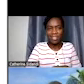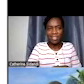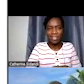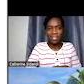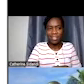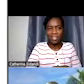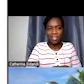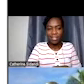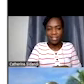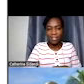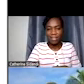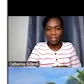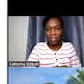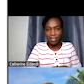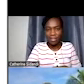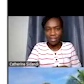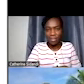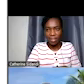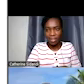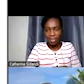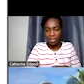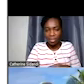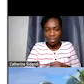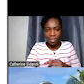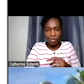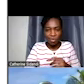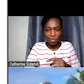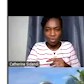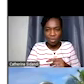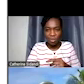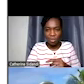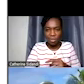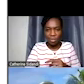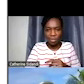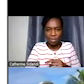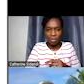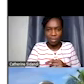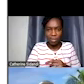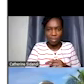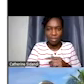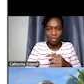end. Oh, you're able? Okay, yes. That's fine. Okay, thank you.